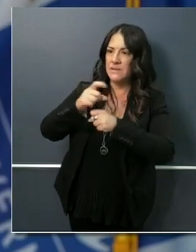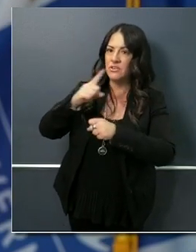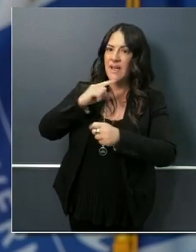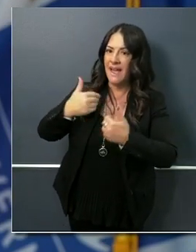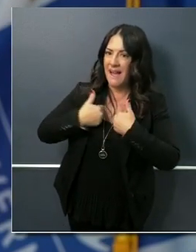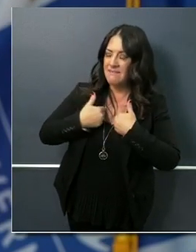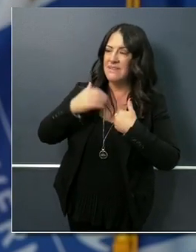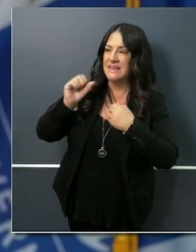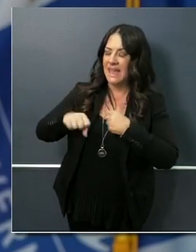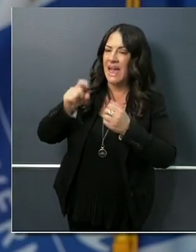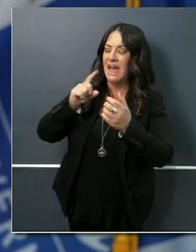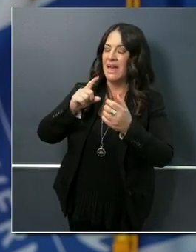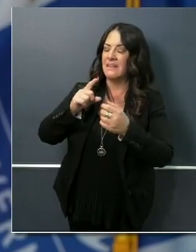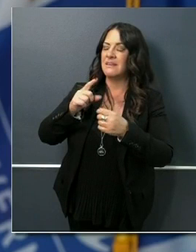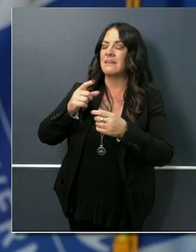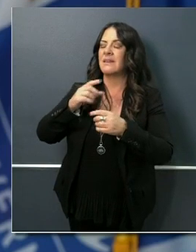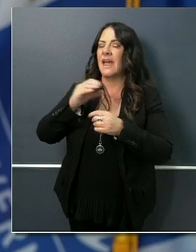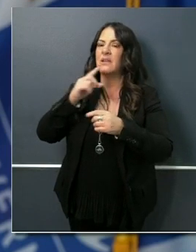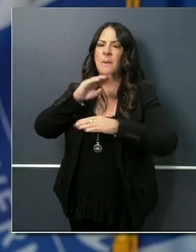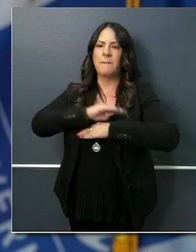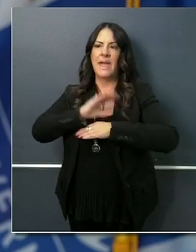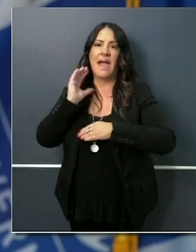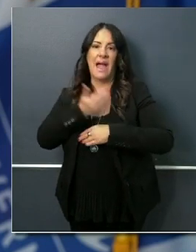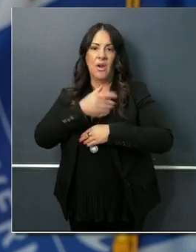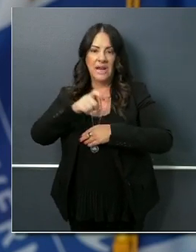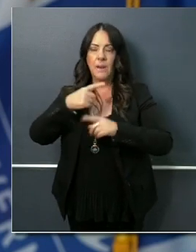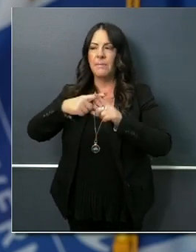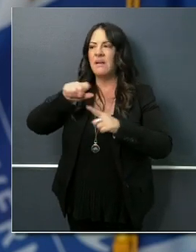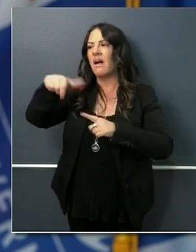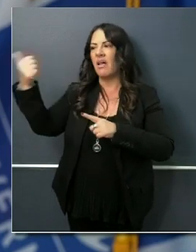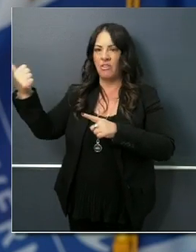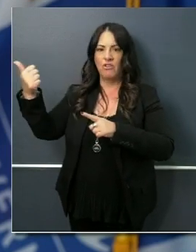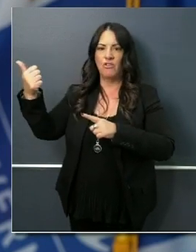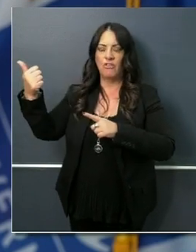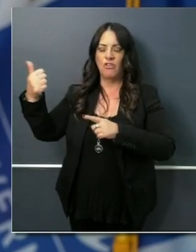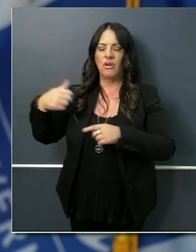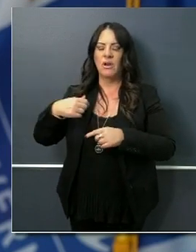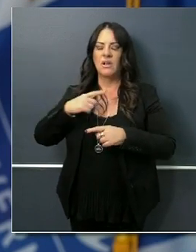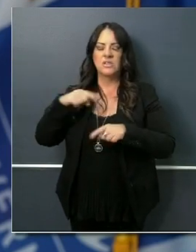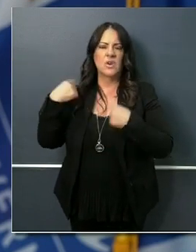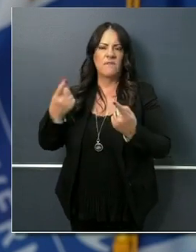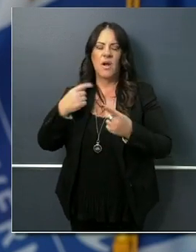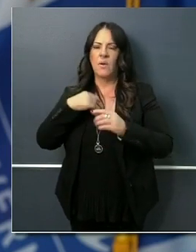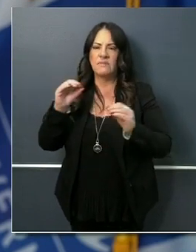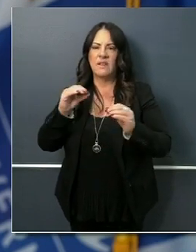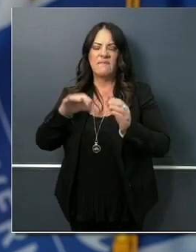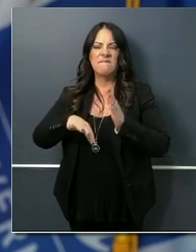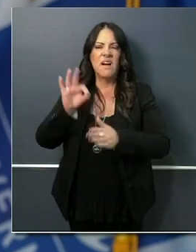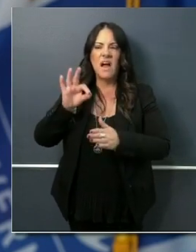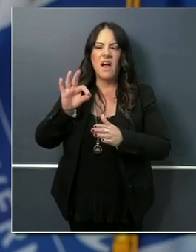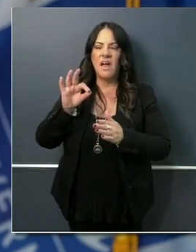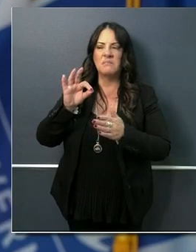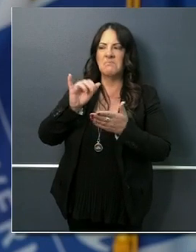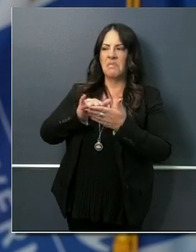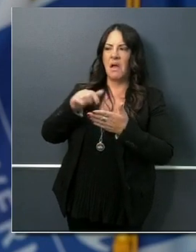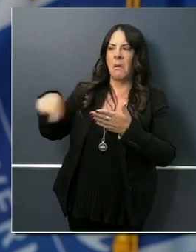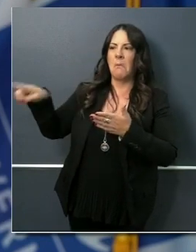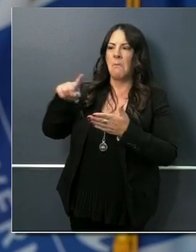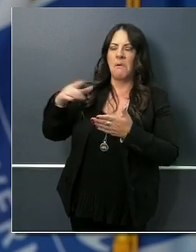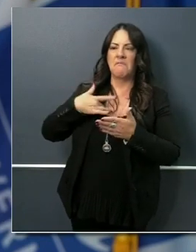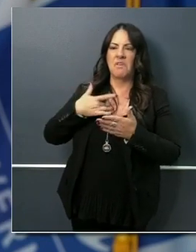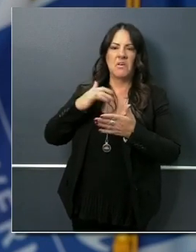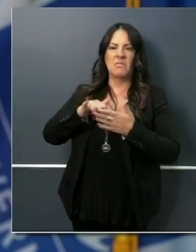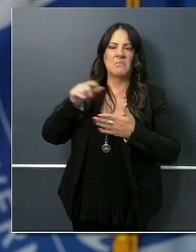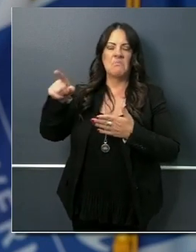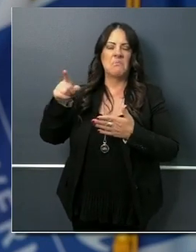U.S.-based companies. And so far, there has been nothing that we have been able to find in that effort that would indicate